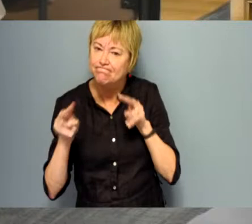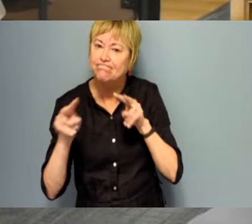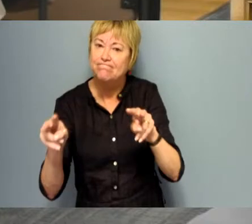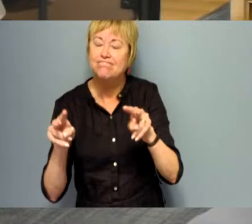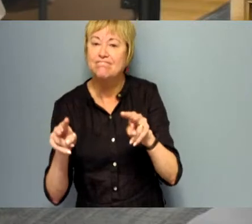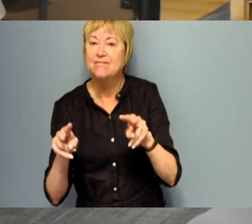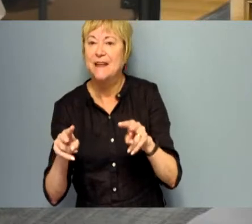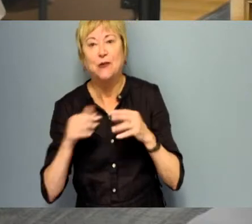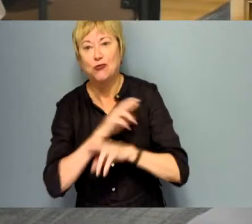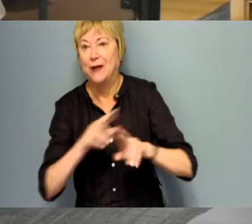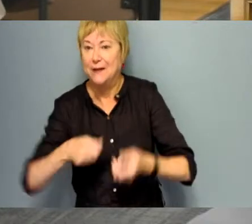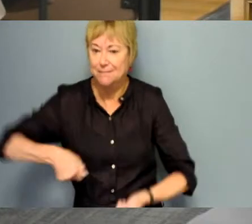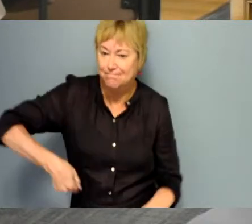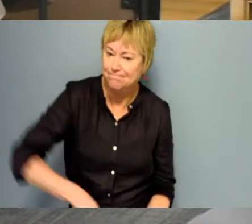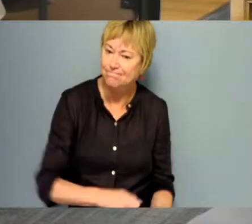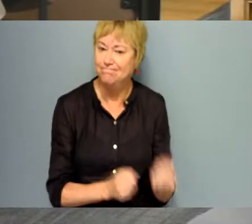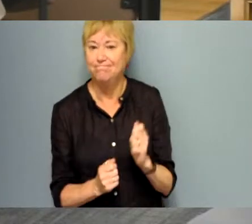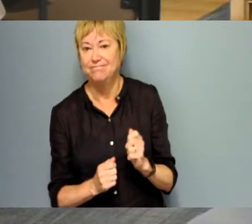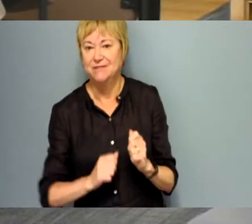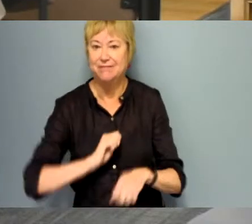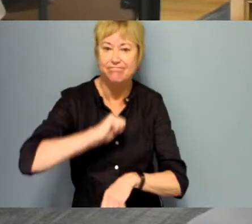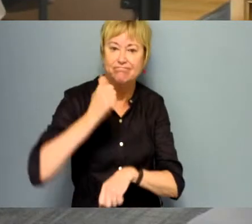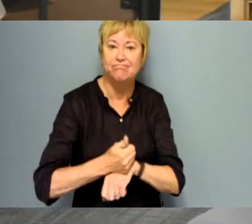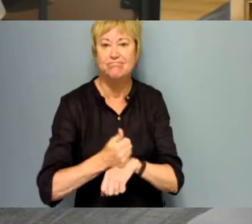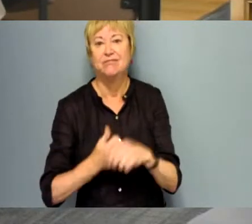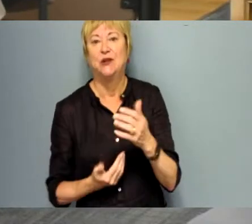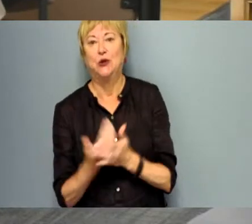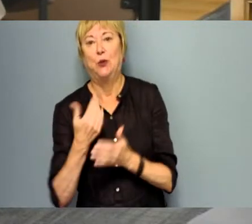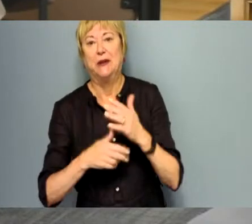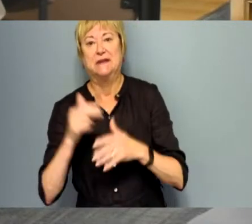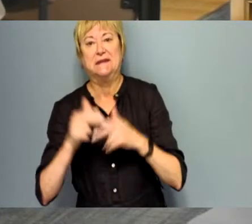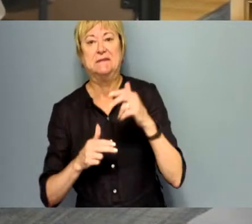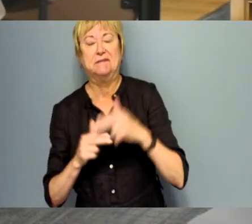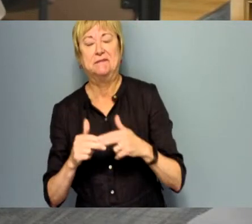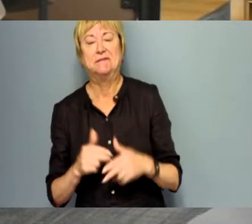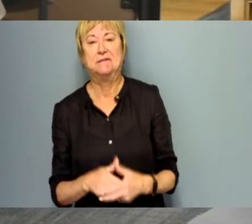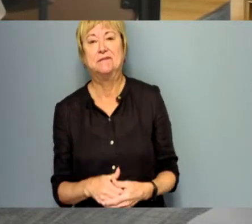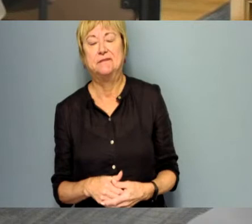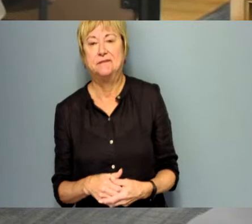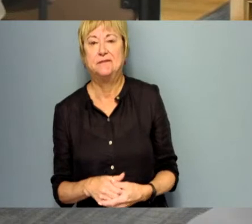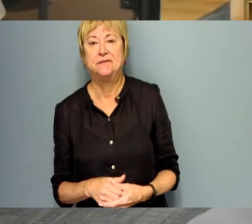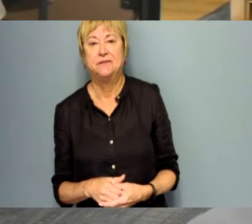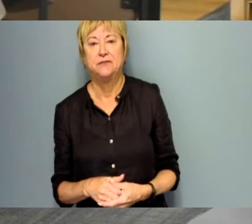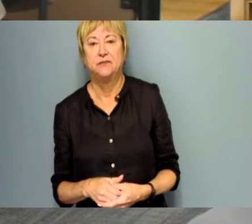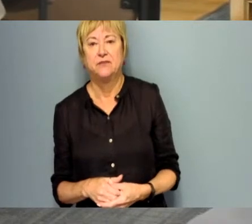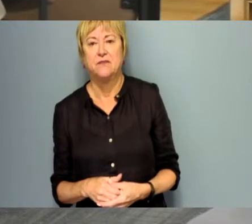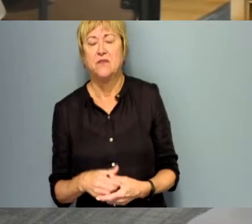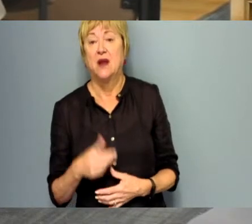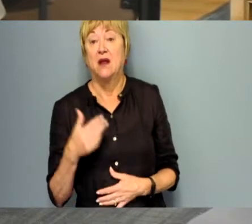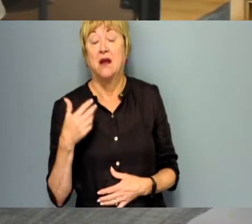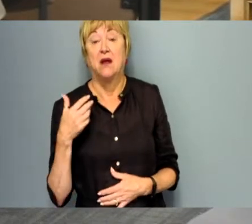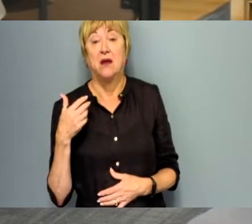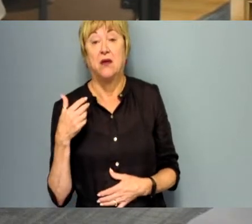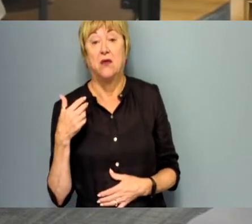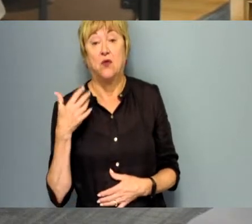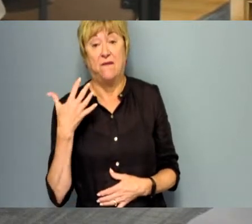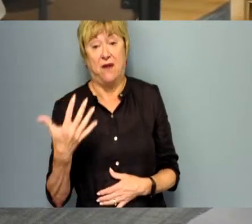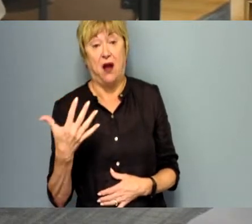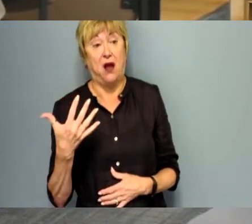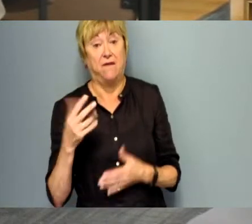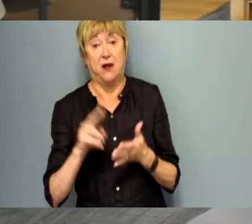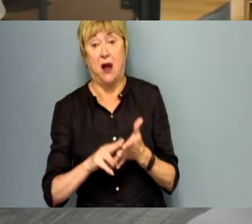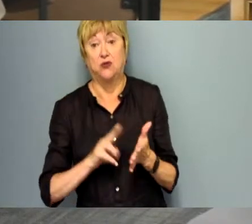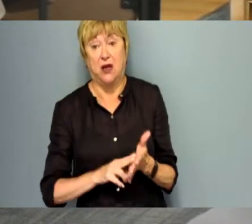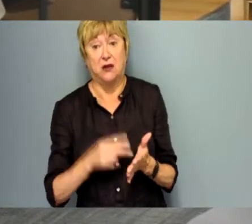ground and going vertical with the project. So. All right, thank you. And the 5 contracts we're